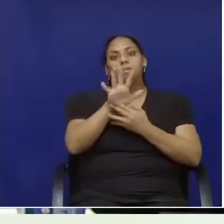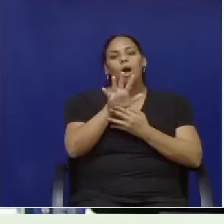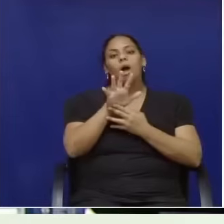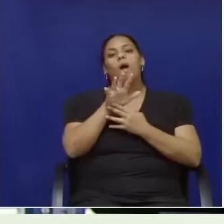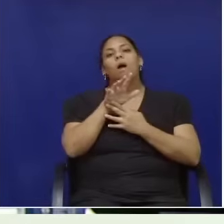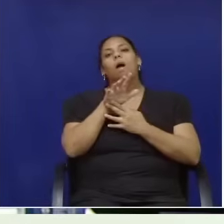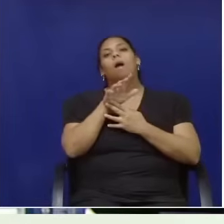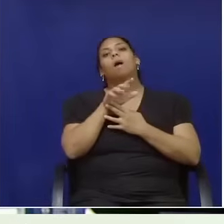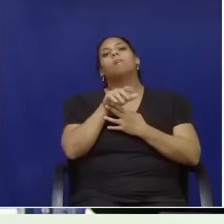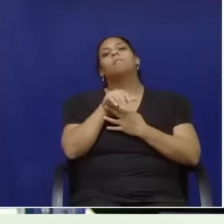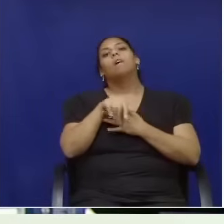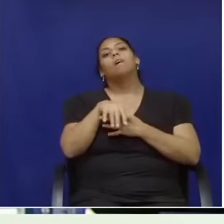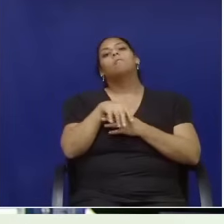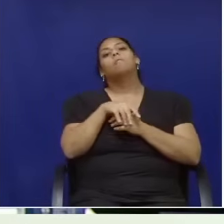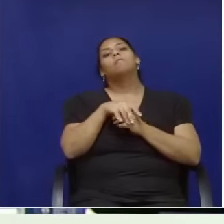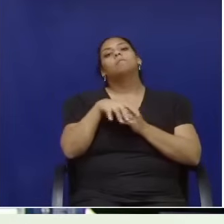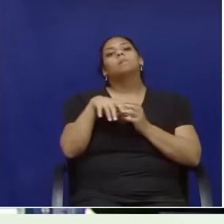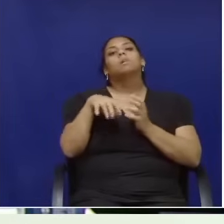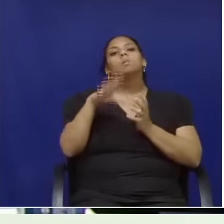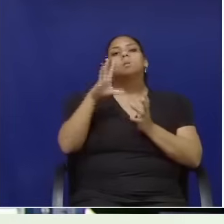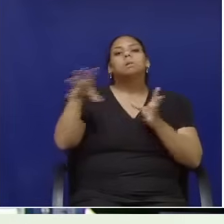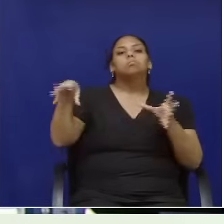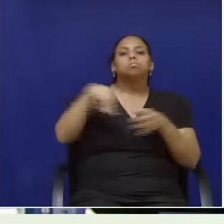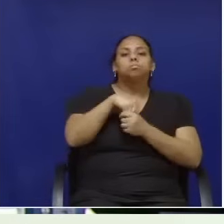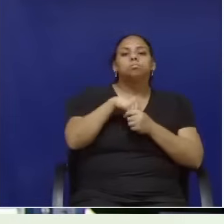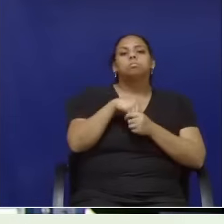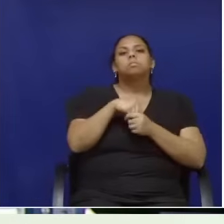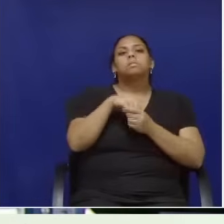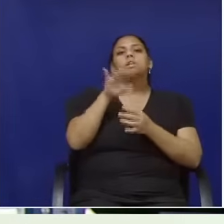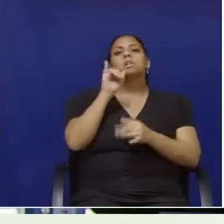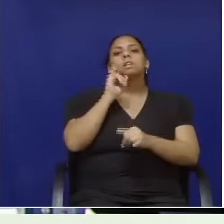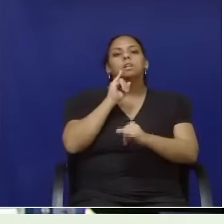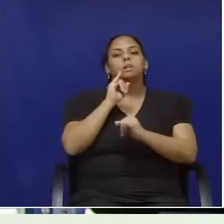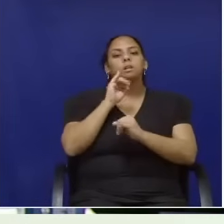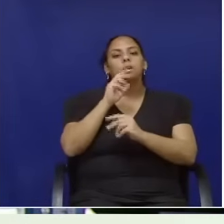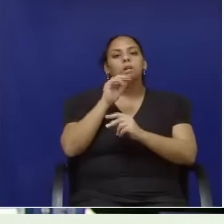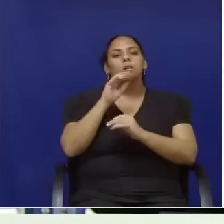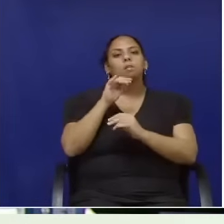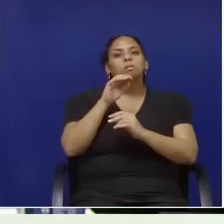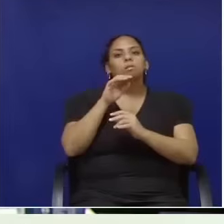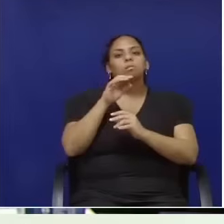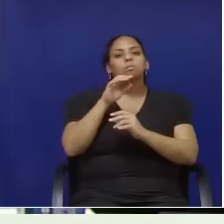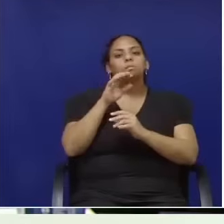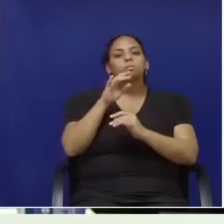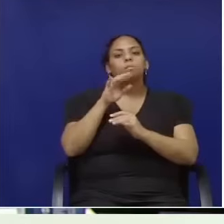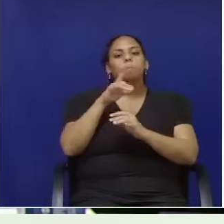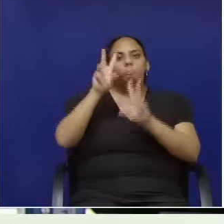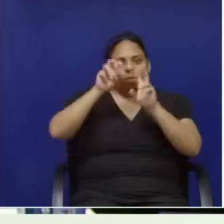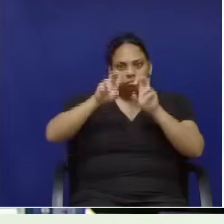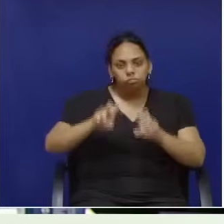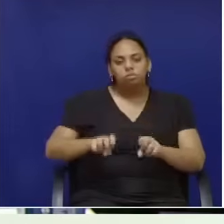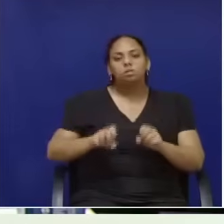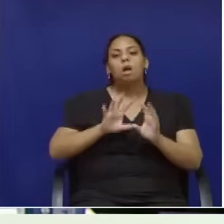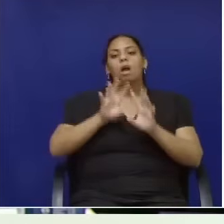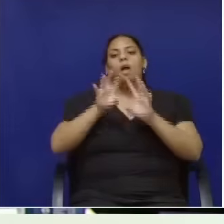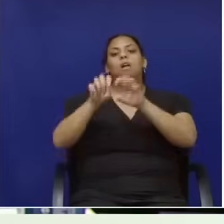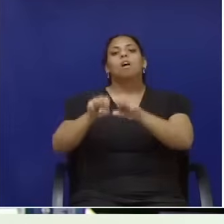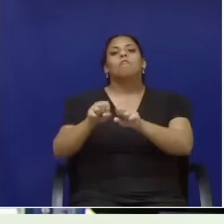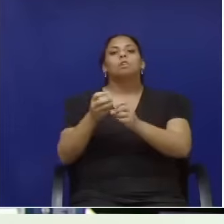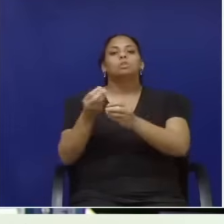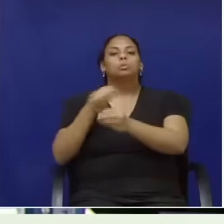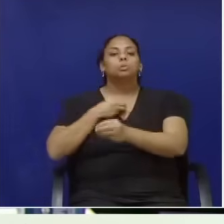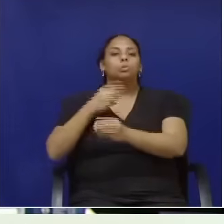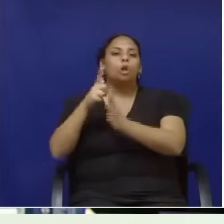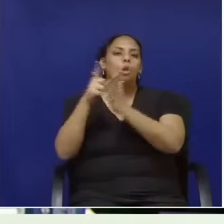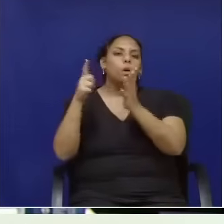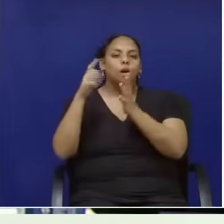of allegations have been investigated, and many of them have been handed over to law enforcement agencies. Just